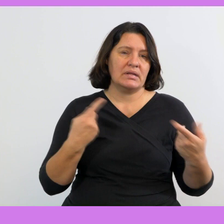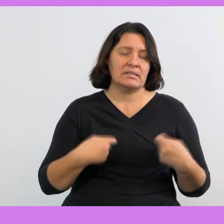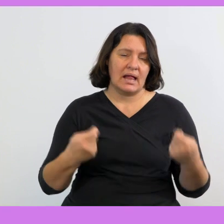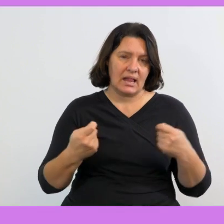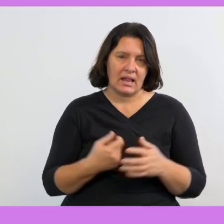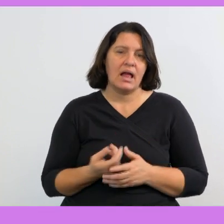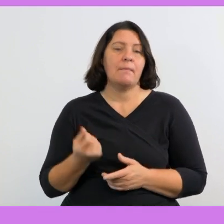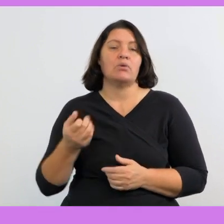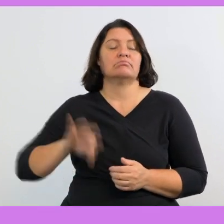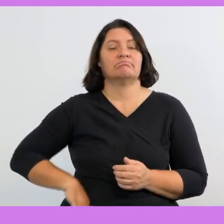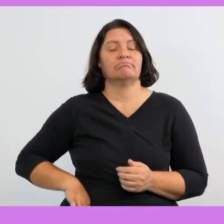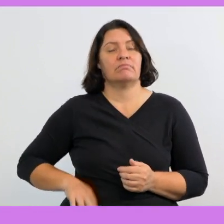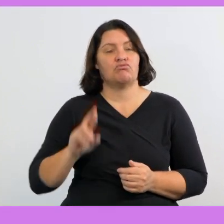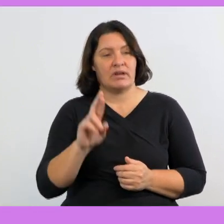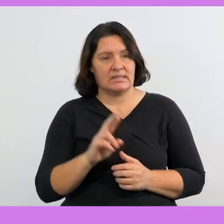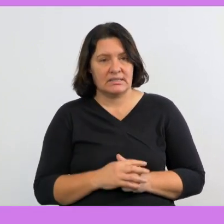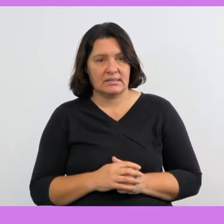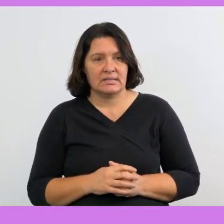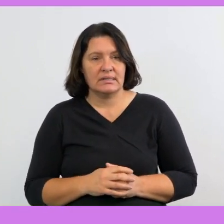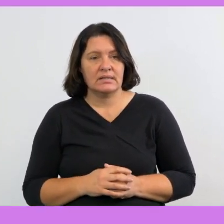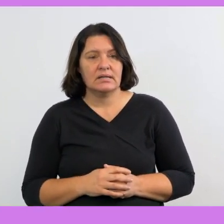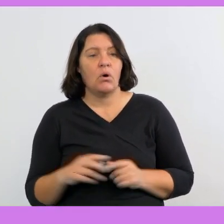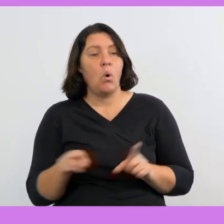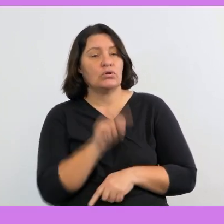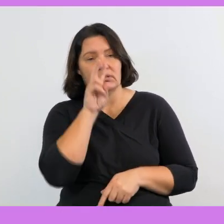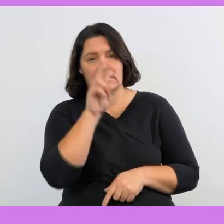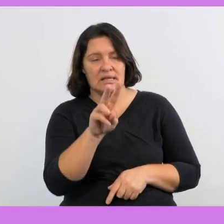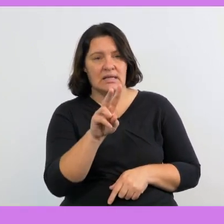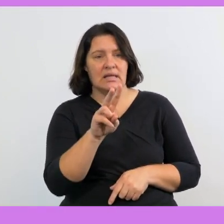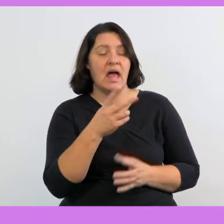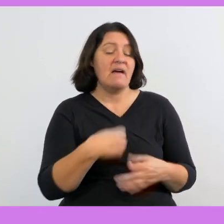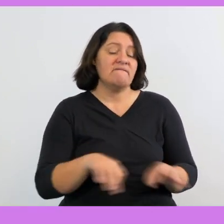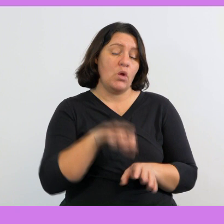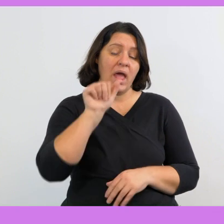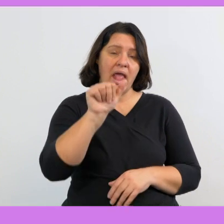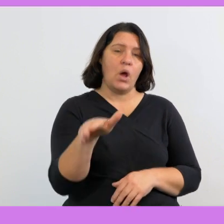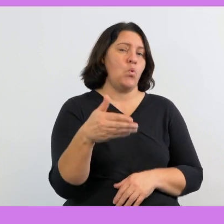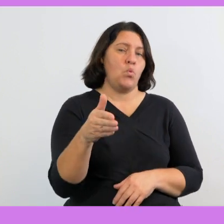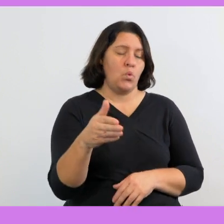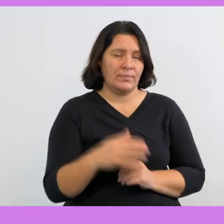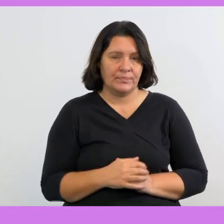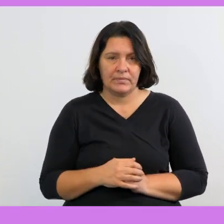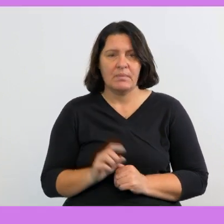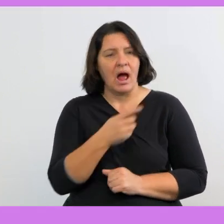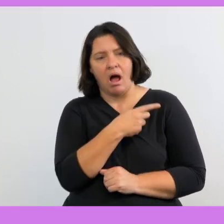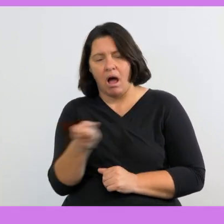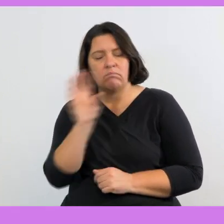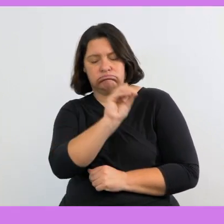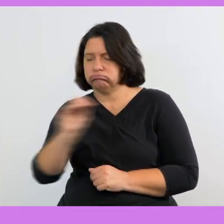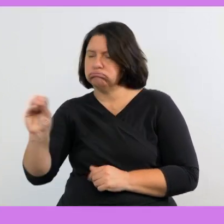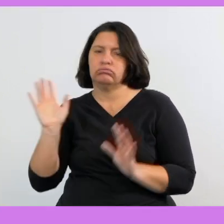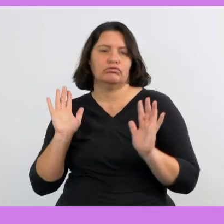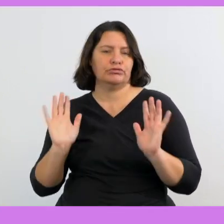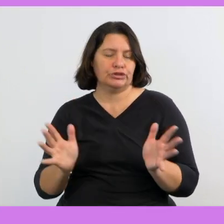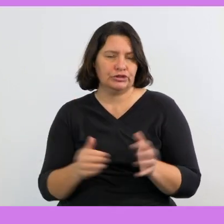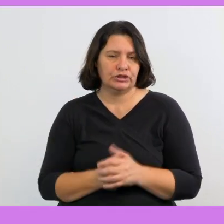tickets sold, amount received in Rand. Then we'll also notice here that there's a missing value A, right? But all the